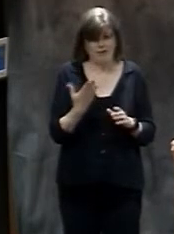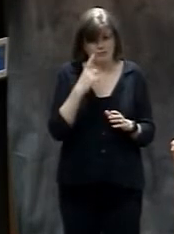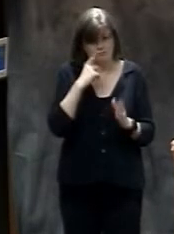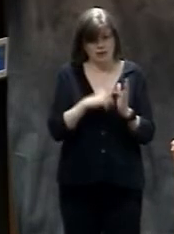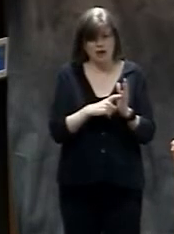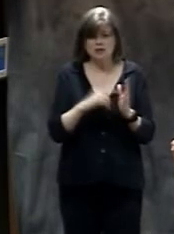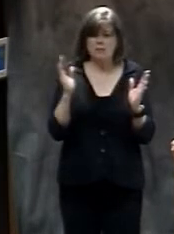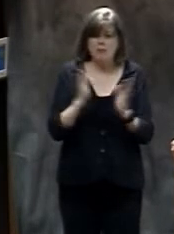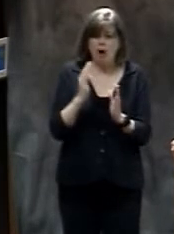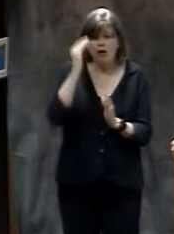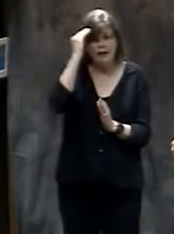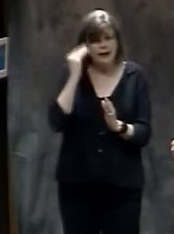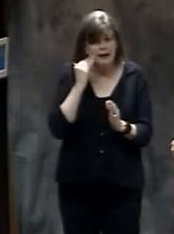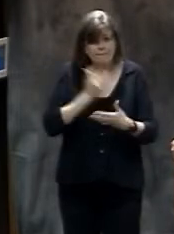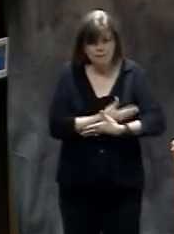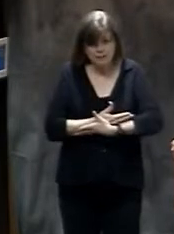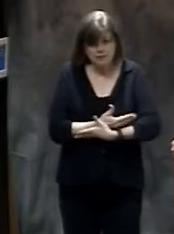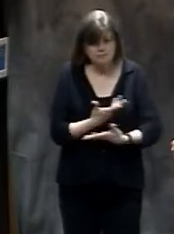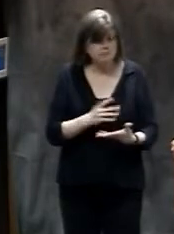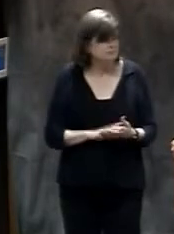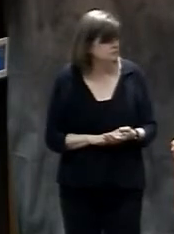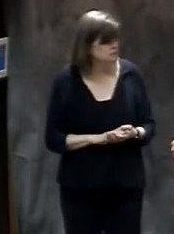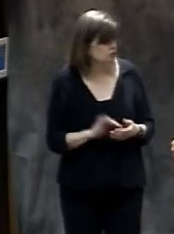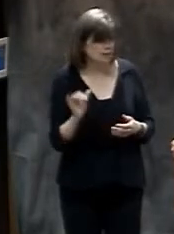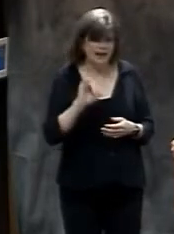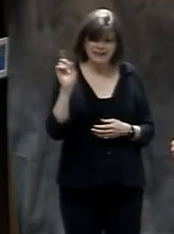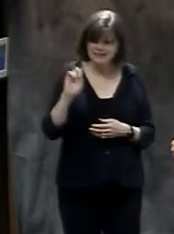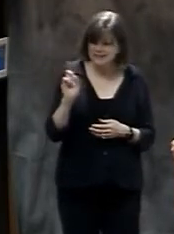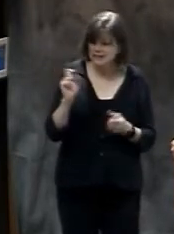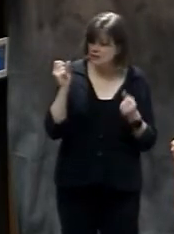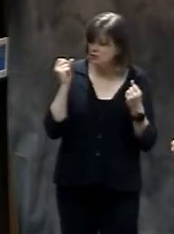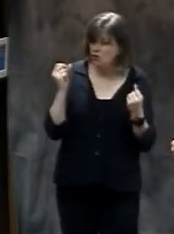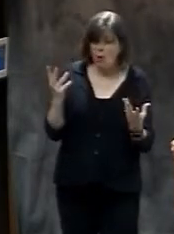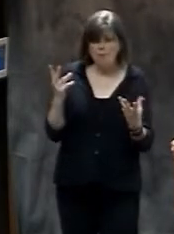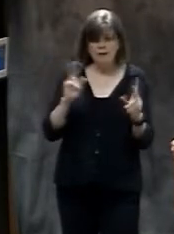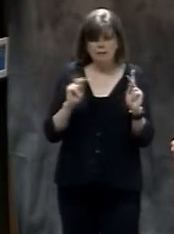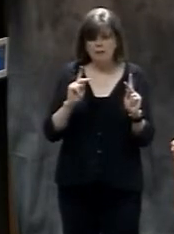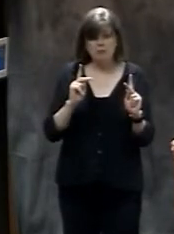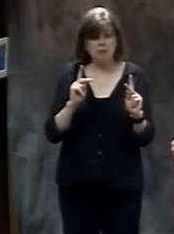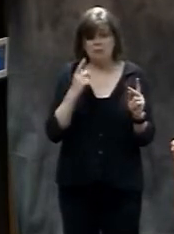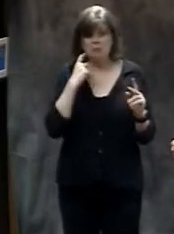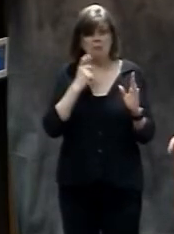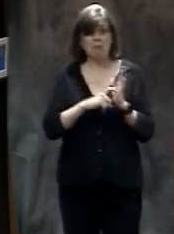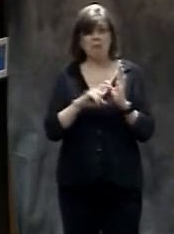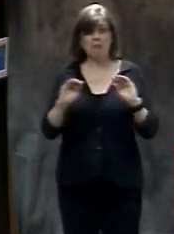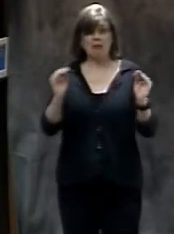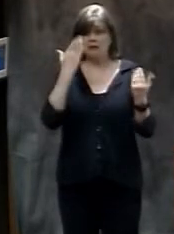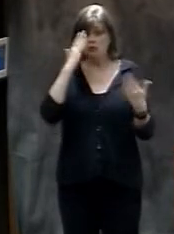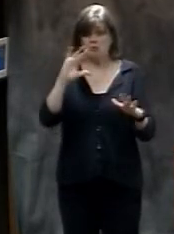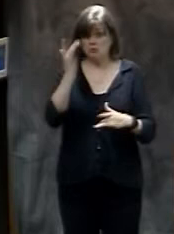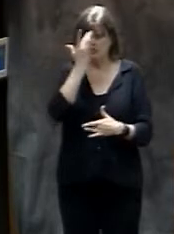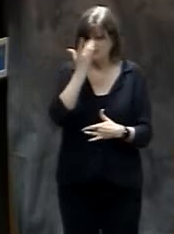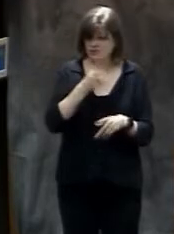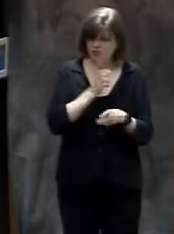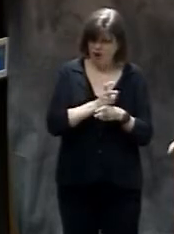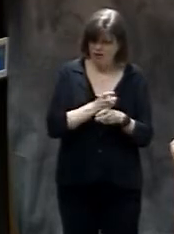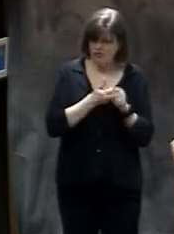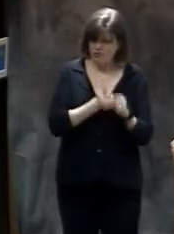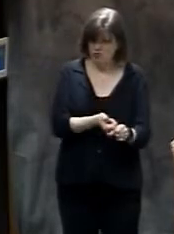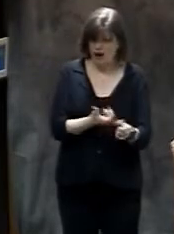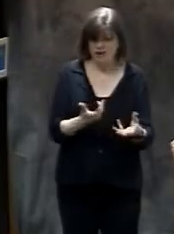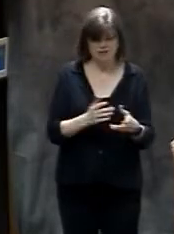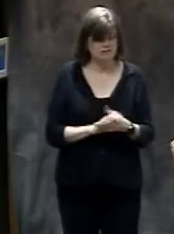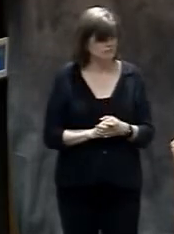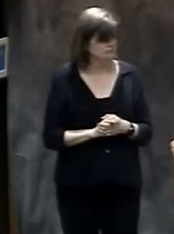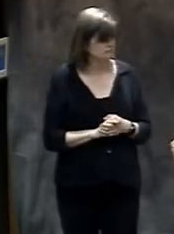like dengue, we have so many cases that are asymptomatic that it's often very difficult to track. One of the things